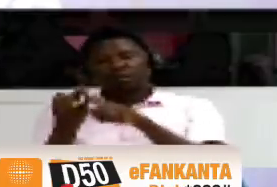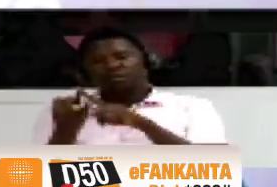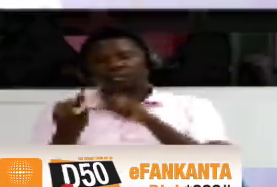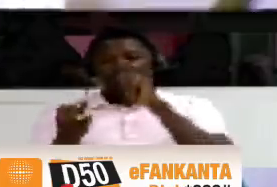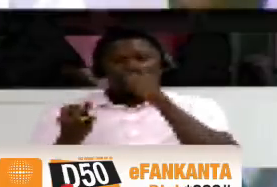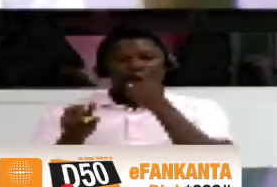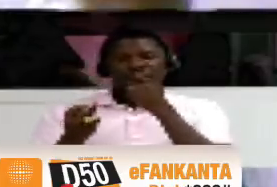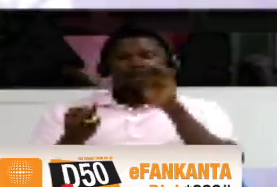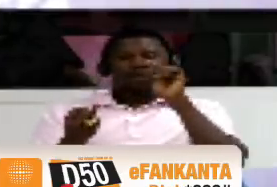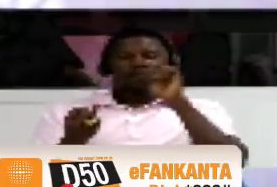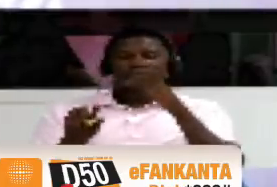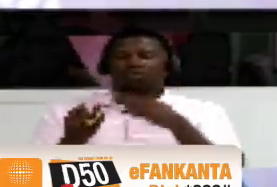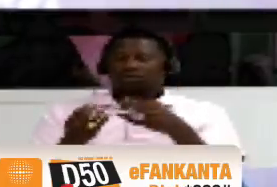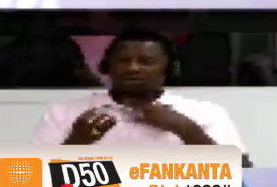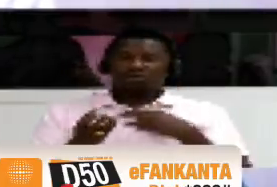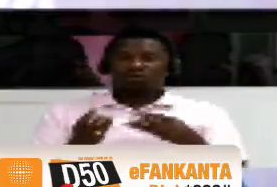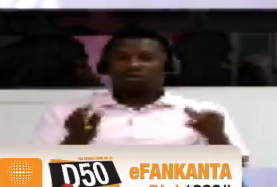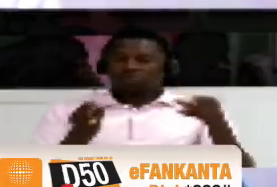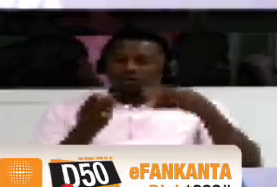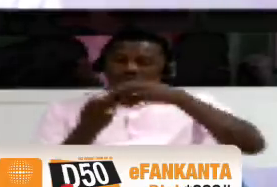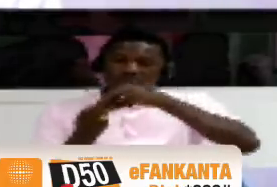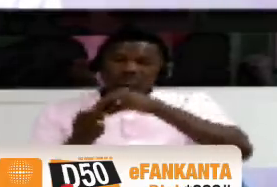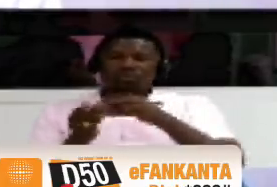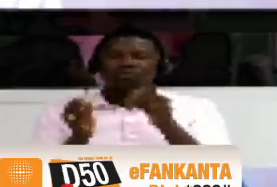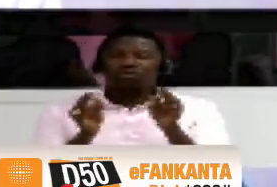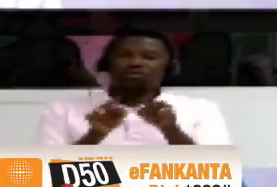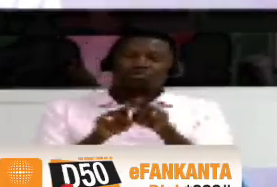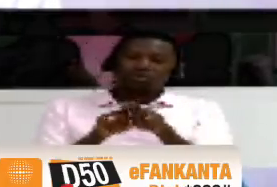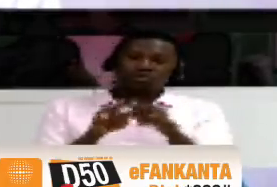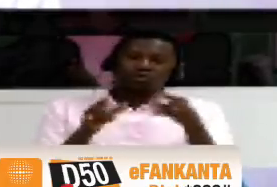so we tend to put the two together.